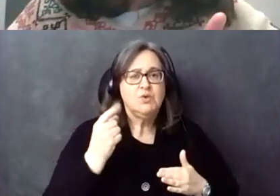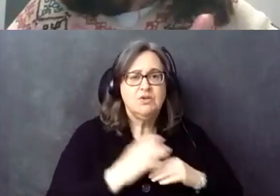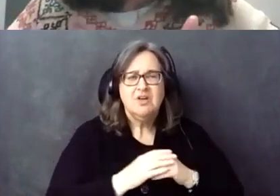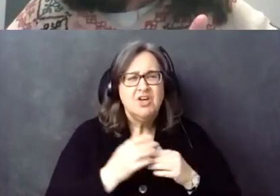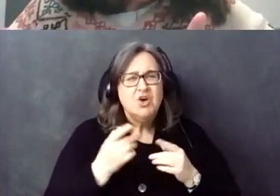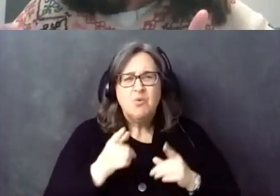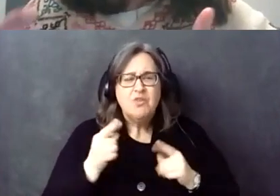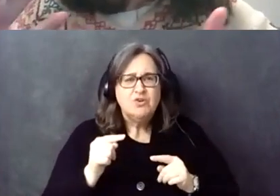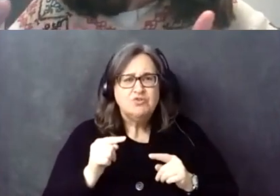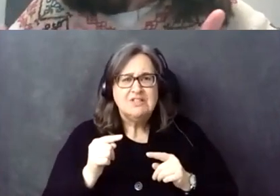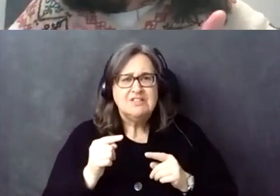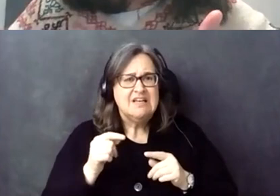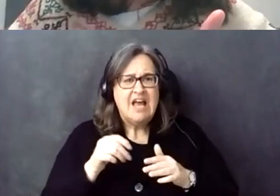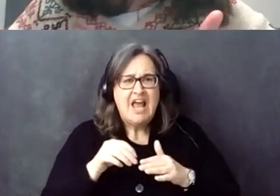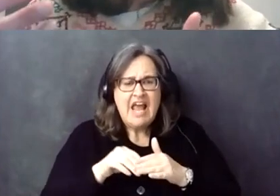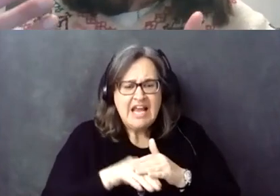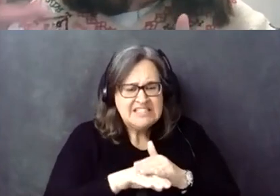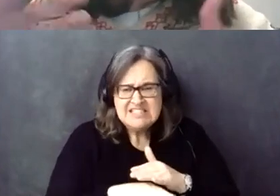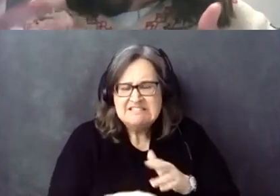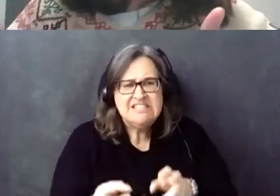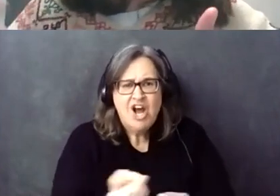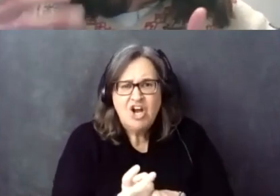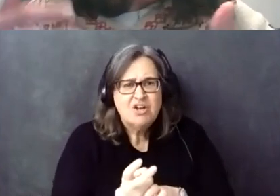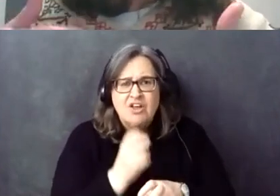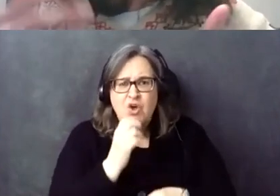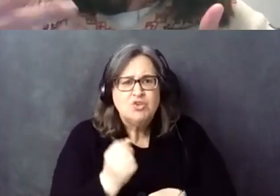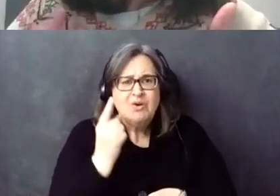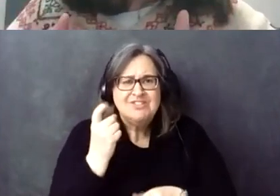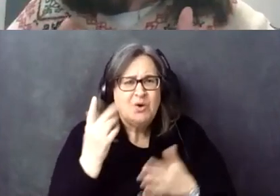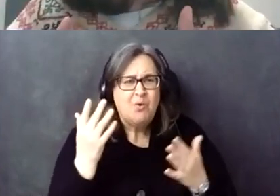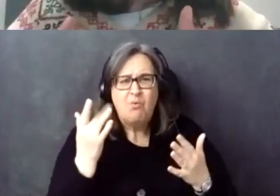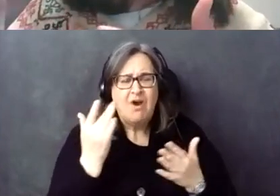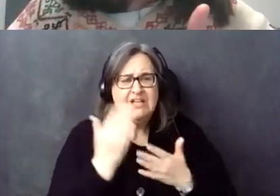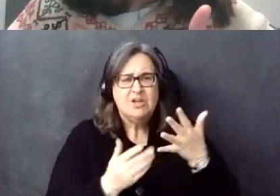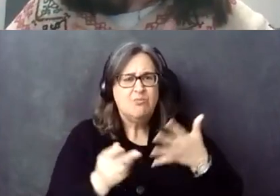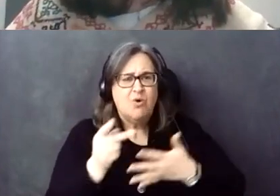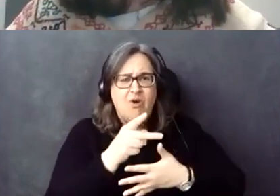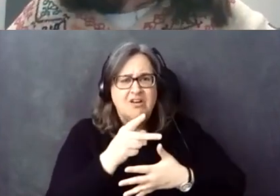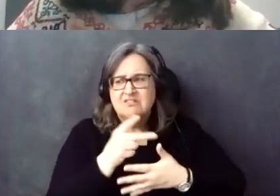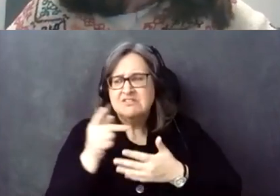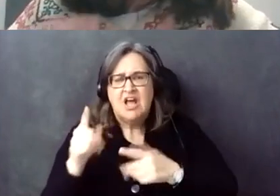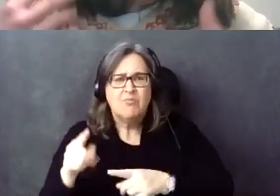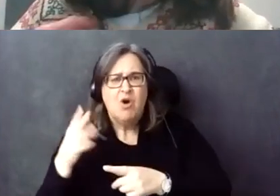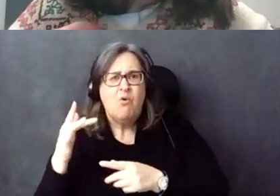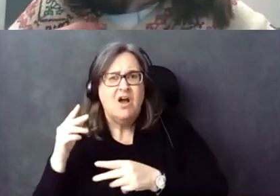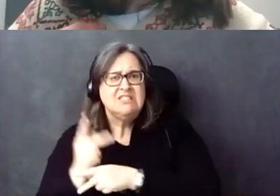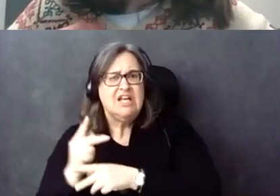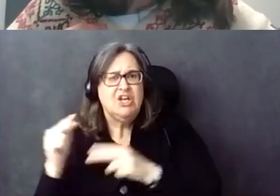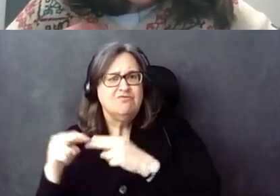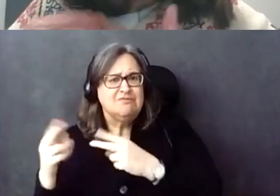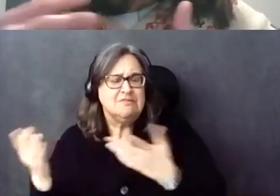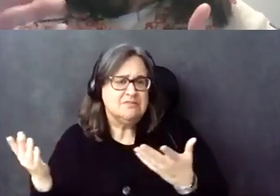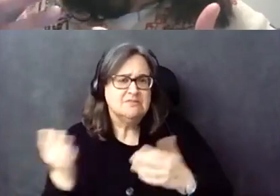to access these things, it's difficult for them. And they don't understand why certain priorities are taking place. So I guess my question